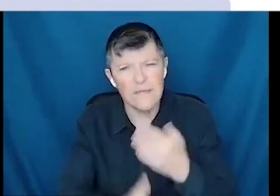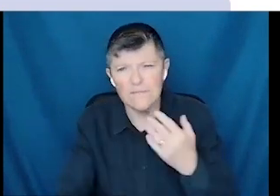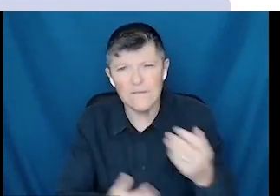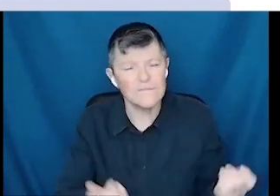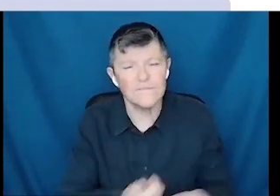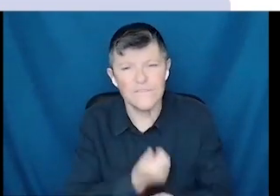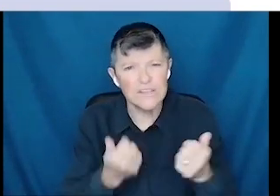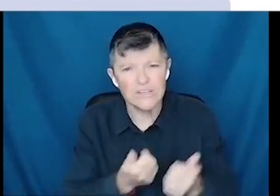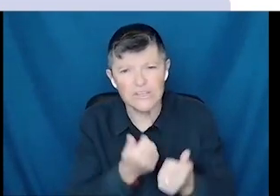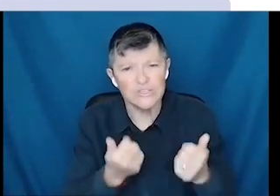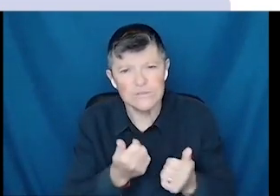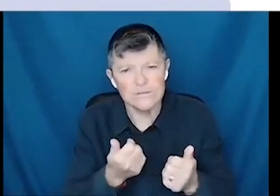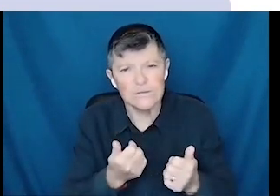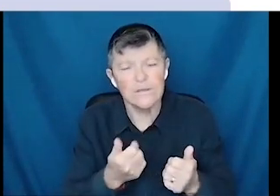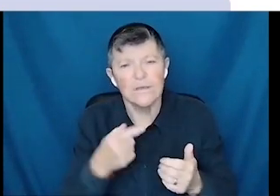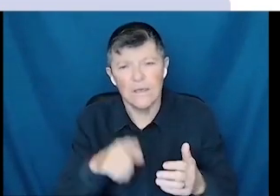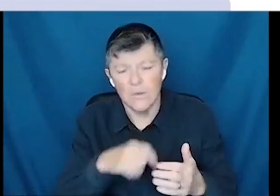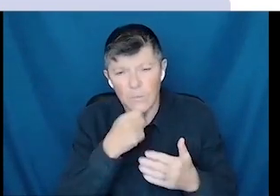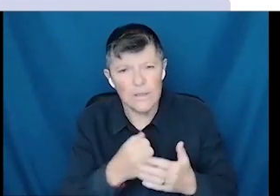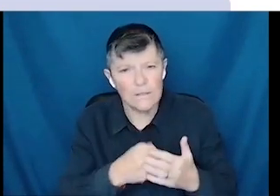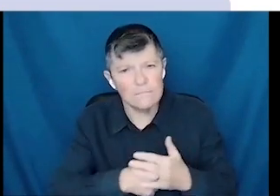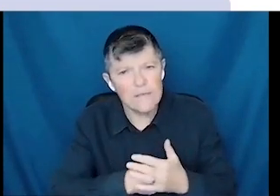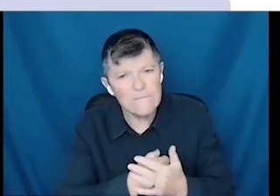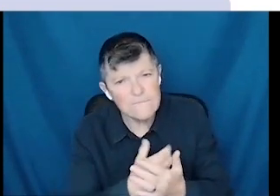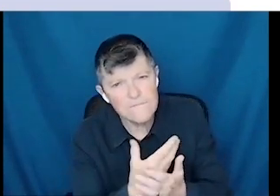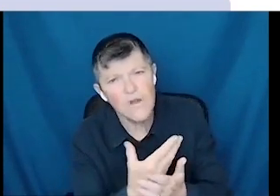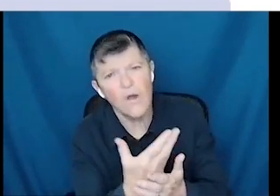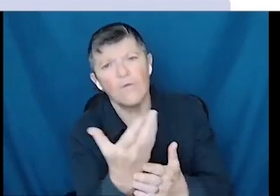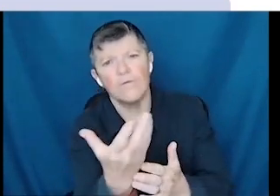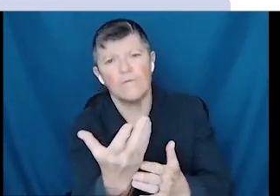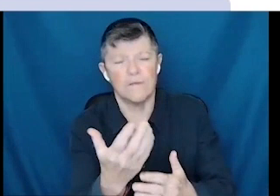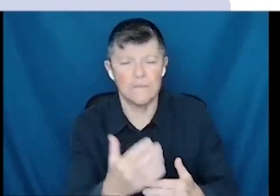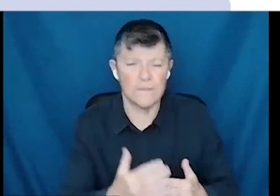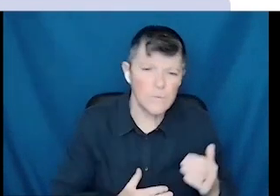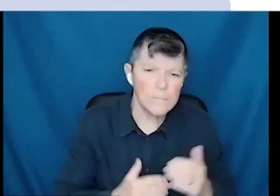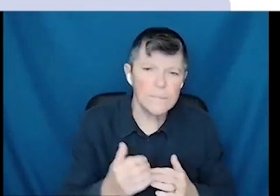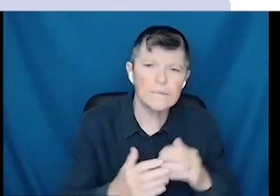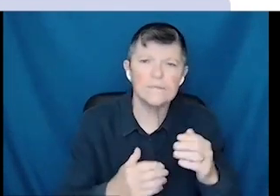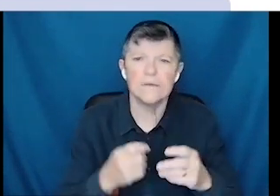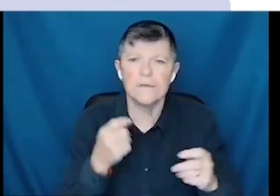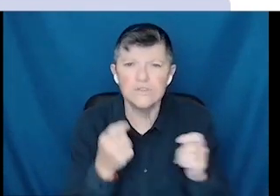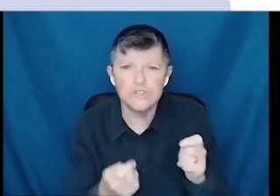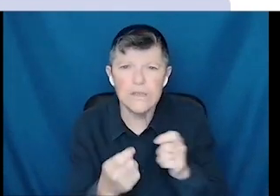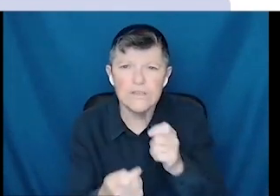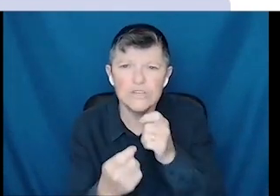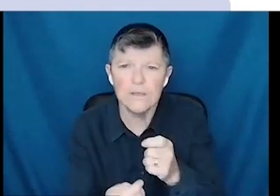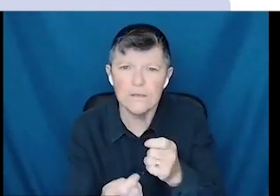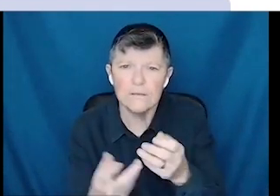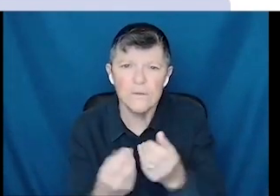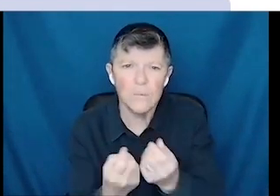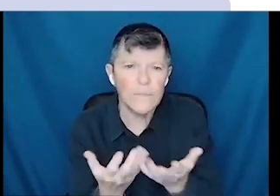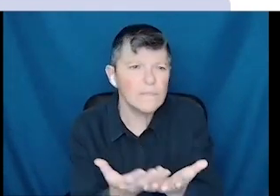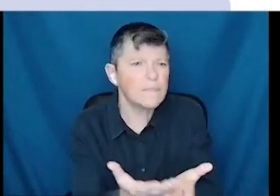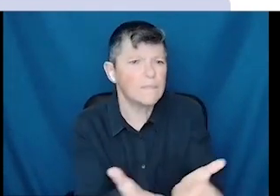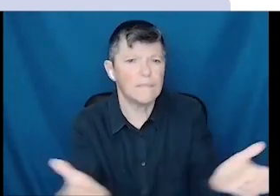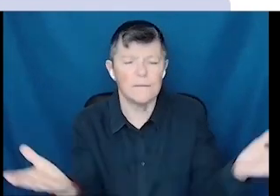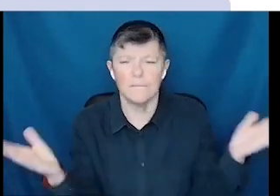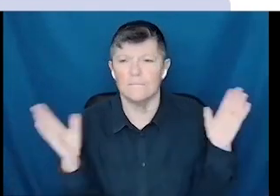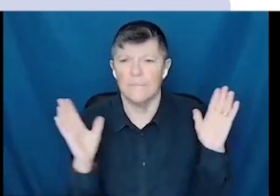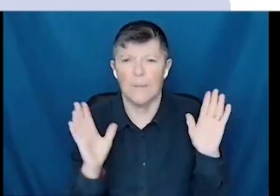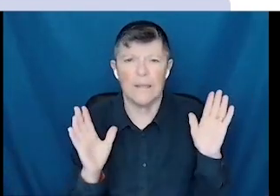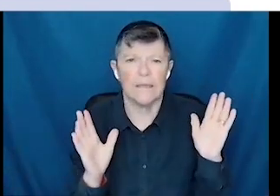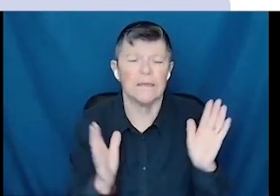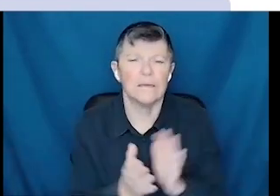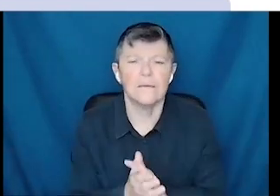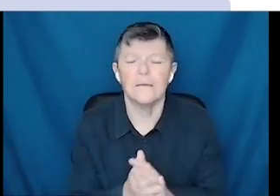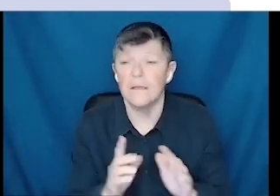idea is that it's going to evolve, that we're building and changing it in public, and that different